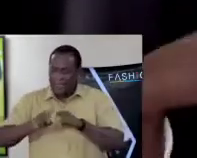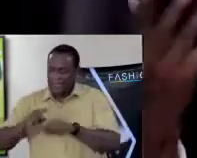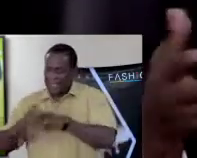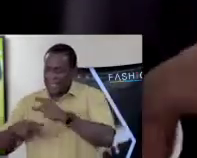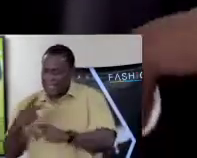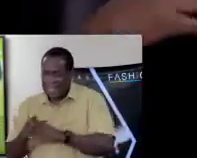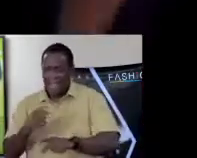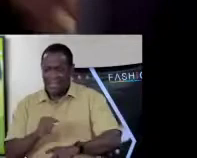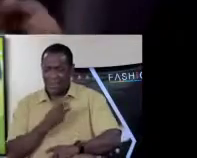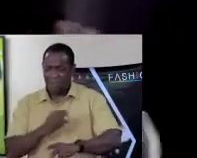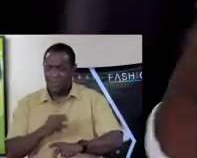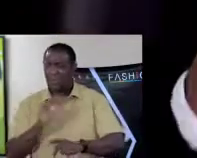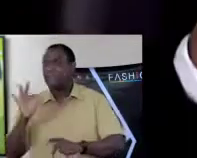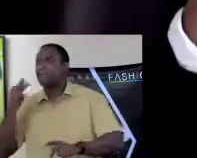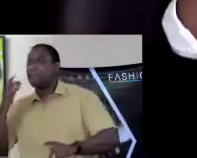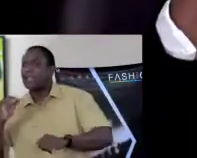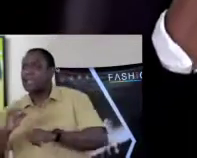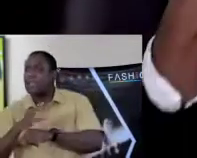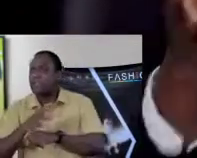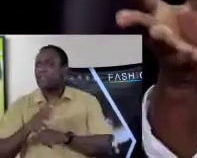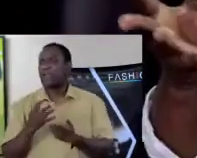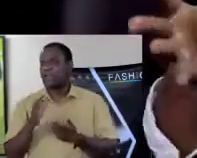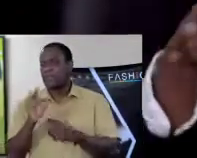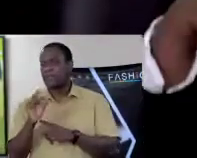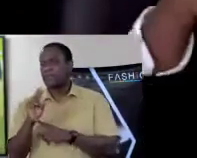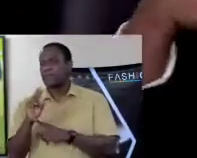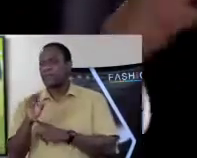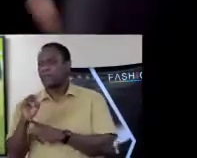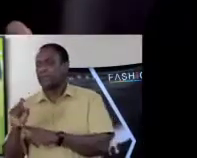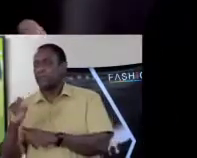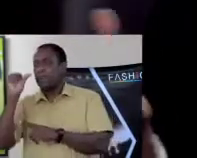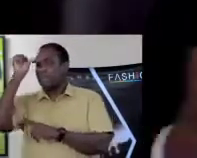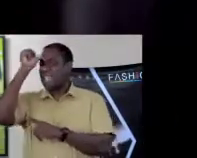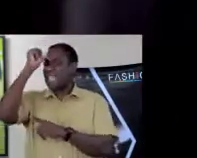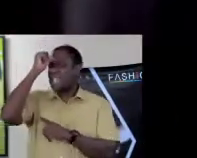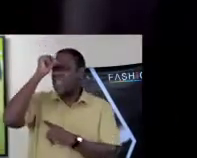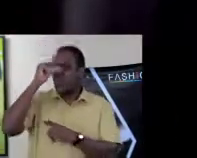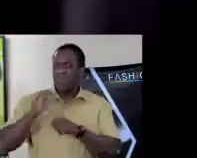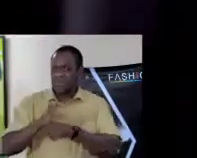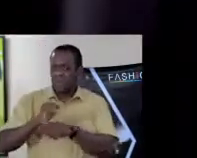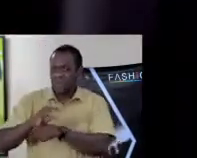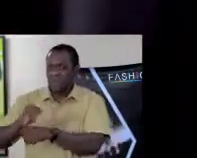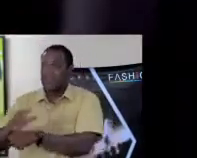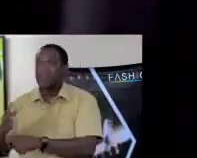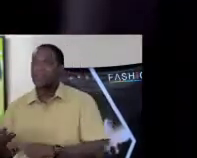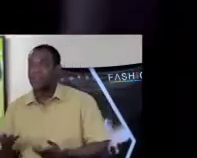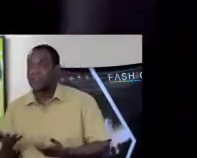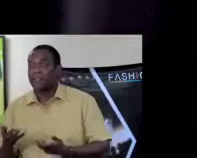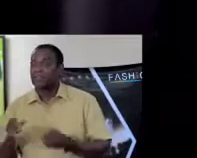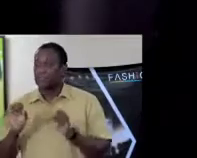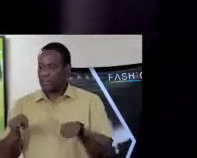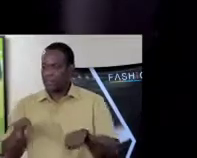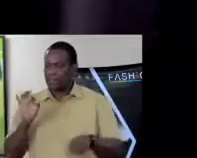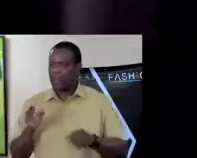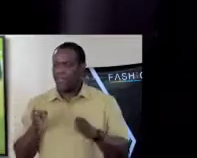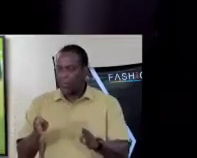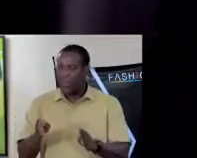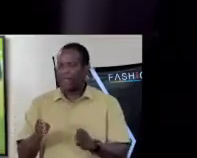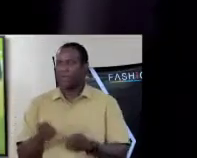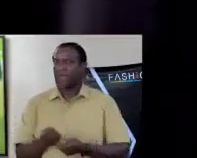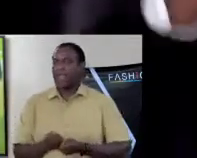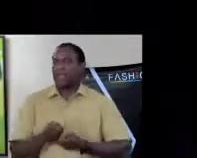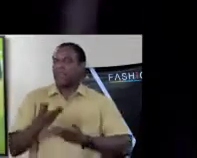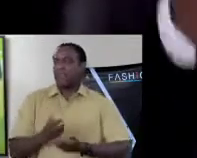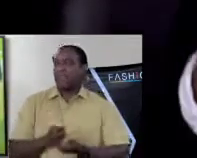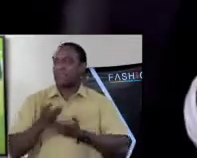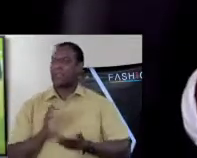Caribbean, French influence, fusion music, Indo, jazz, Afro. We could find ways of expressing ourselves